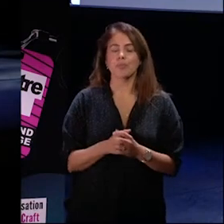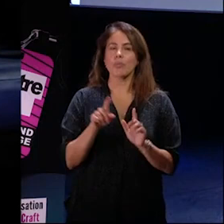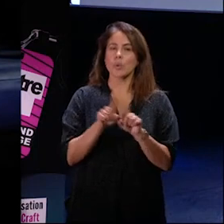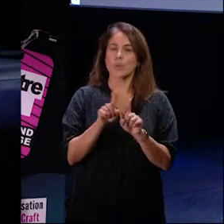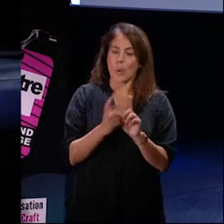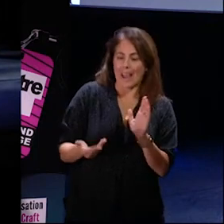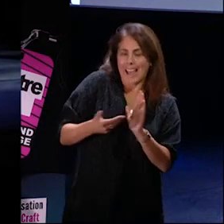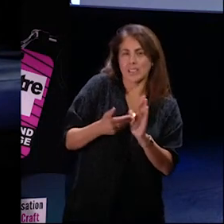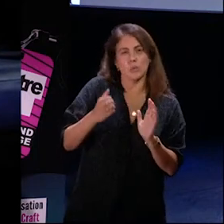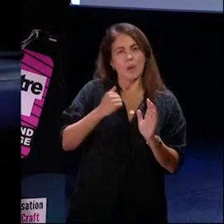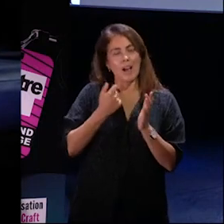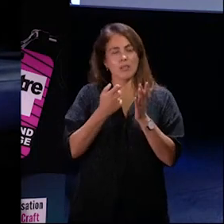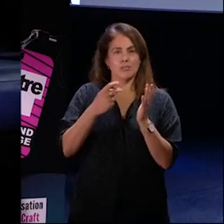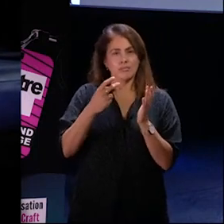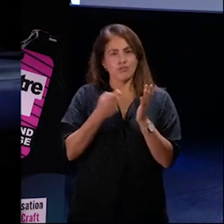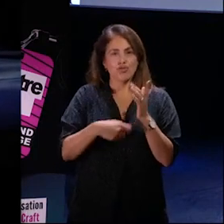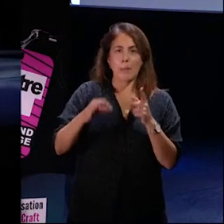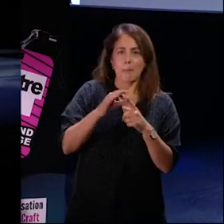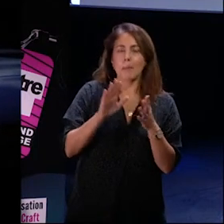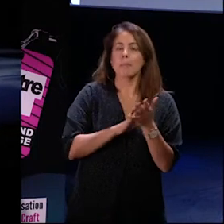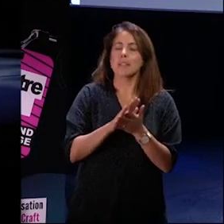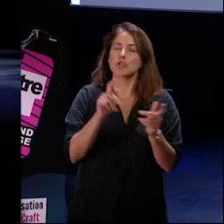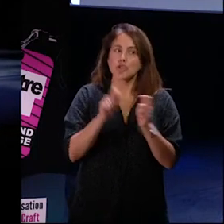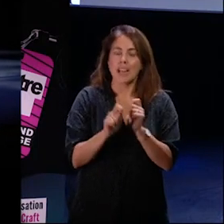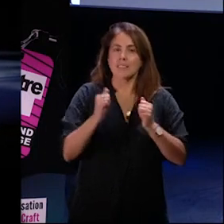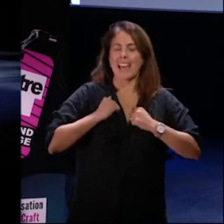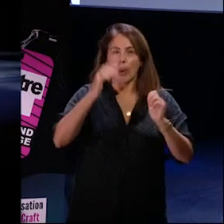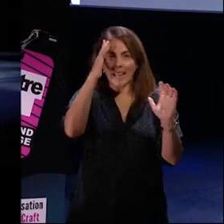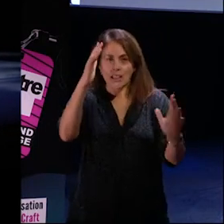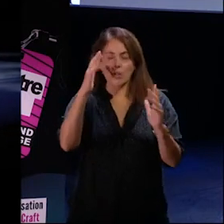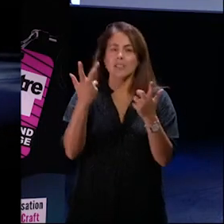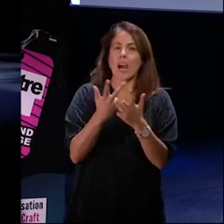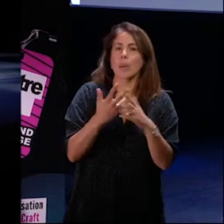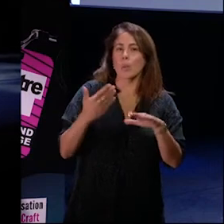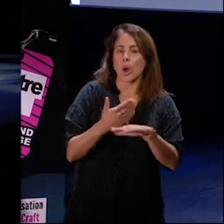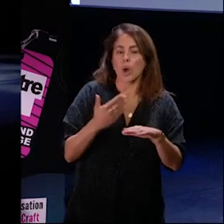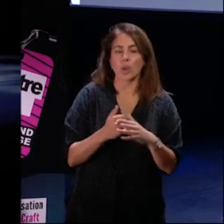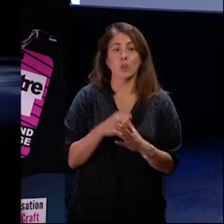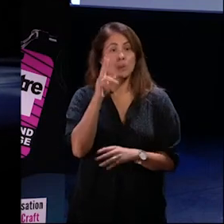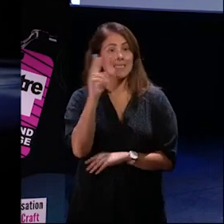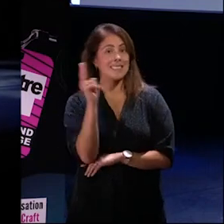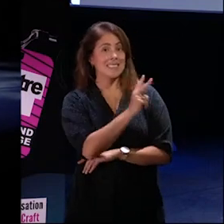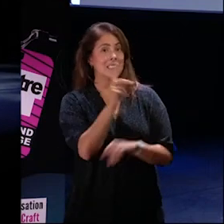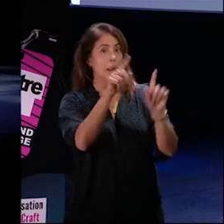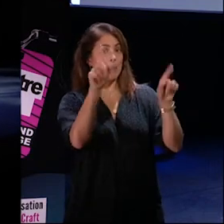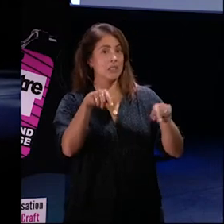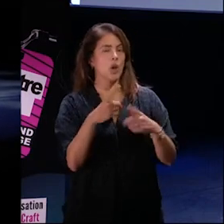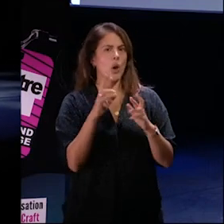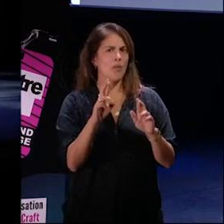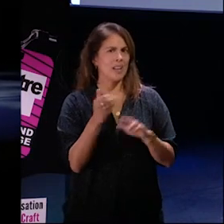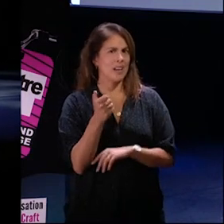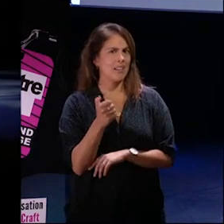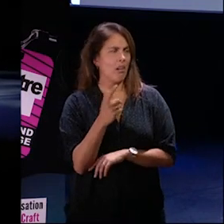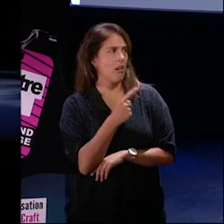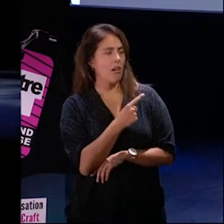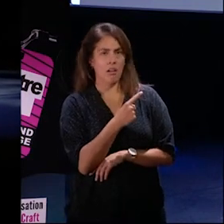our repertoire, we've already started to embed a change of ethos in the way we operate. You can see some images, if I can get the clicker to work, of our